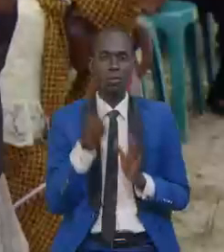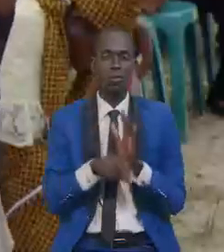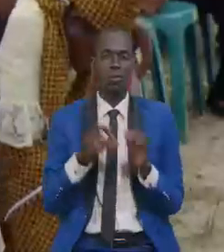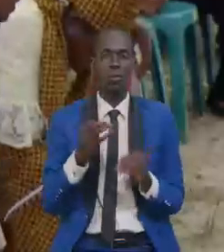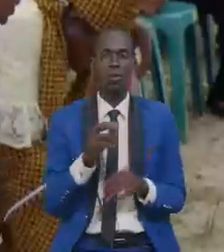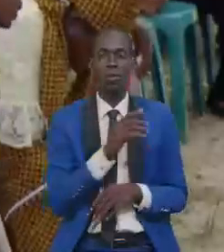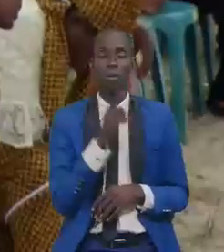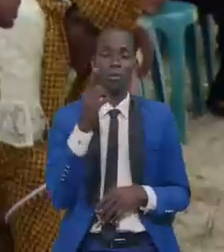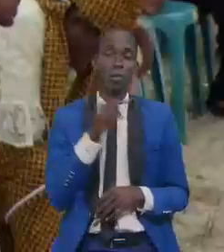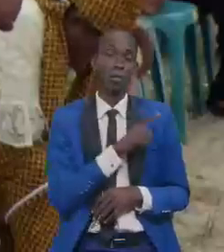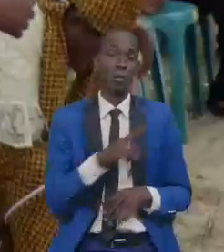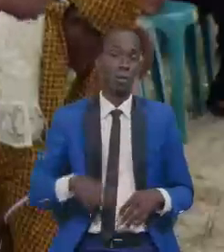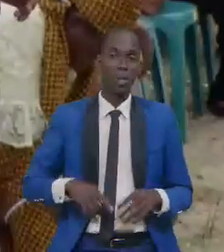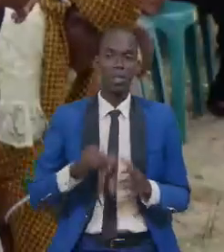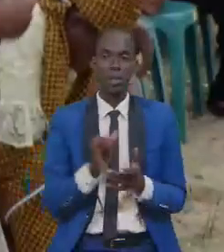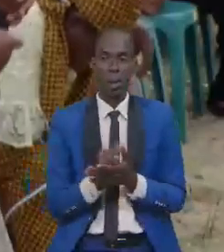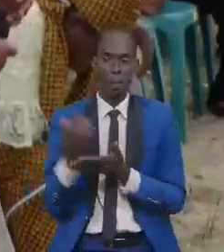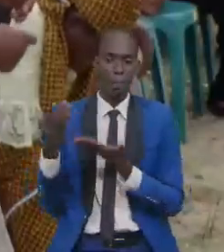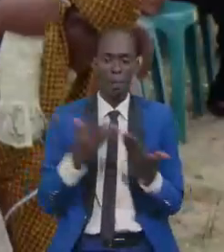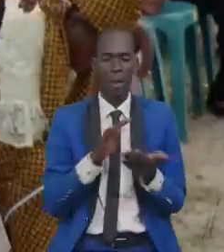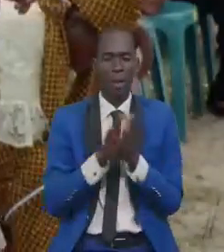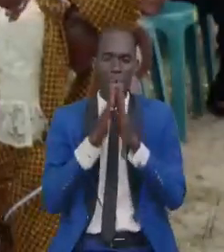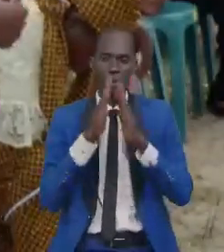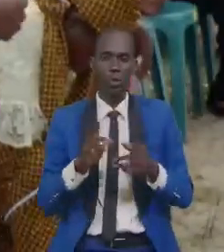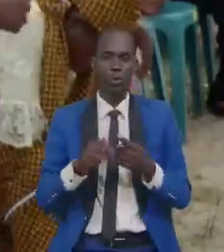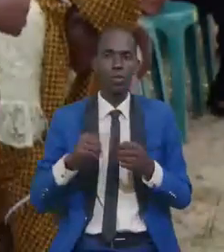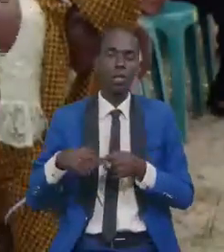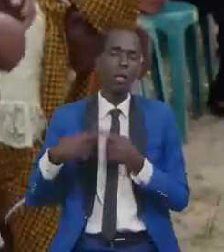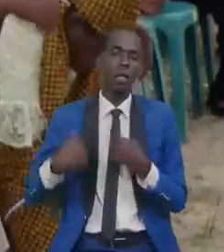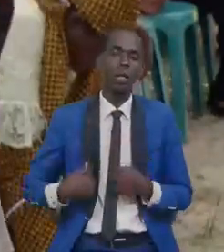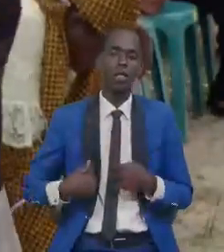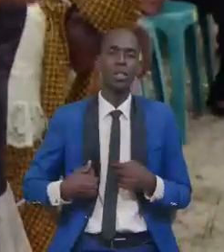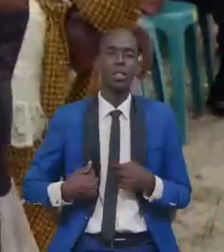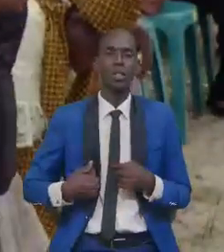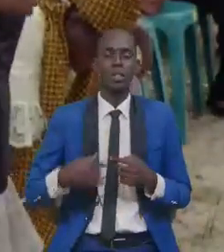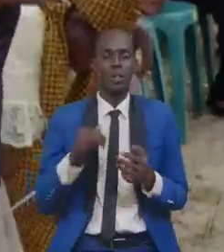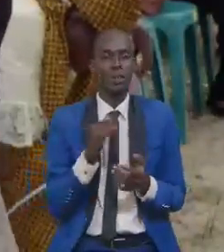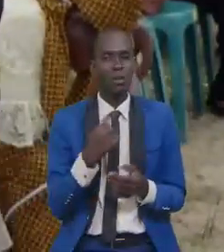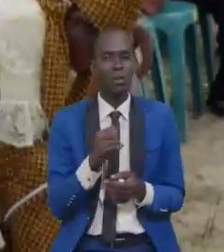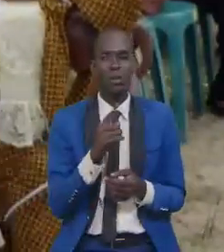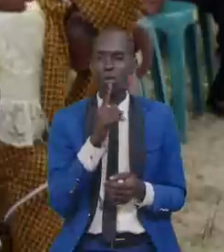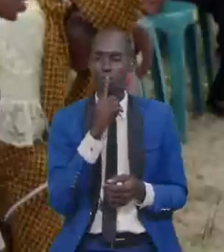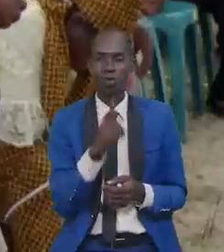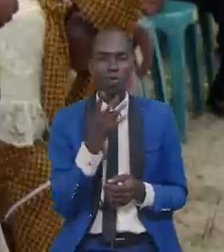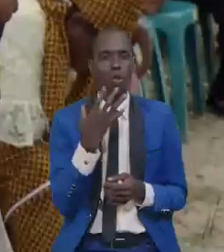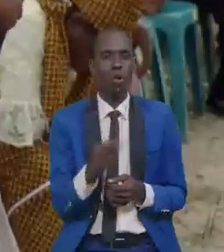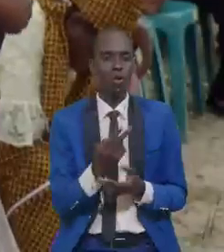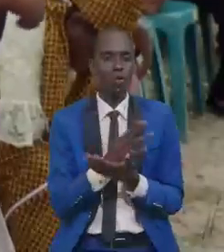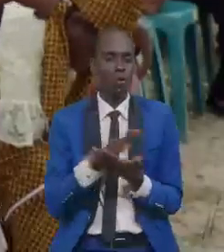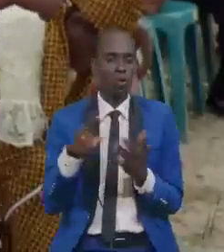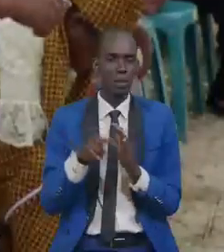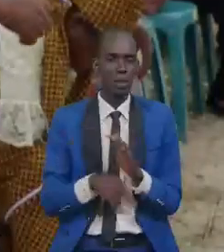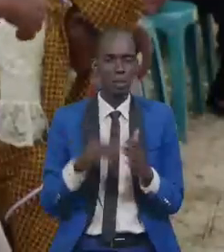that brings peace in the heart, the reality of holiness experience in the